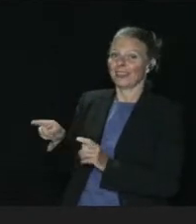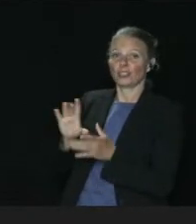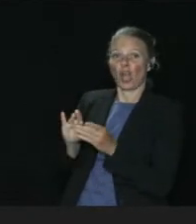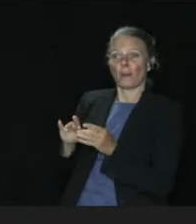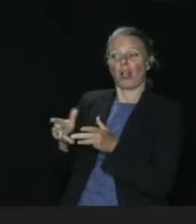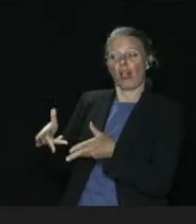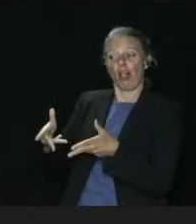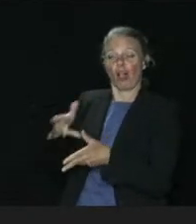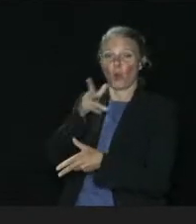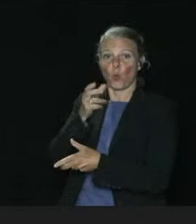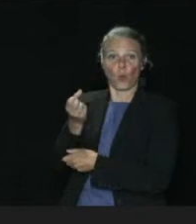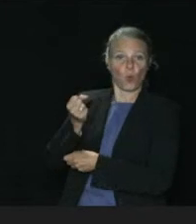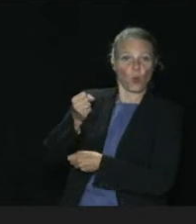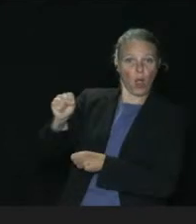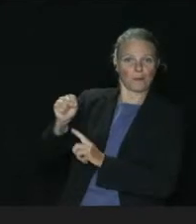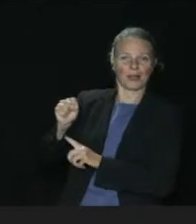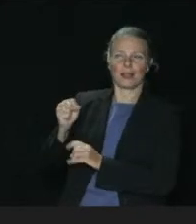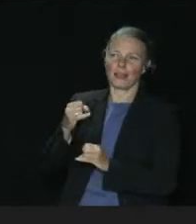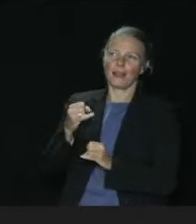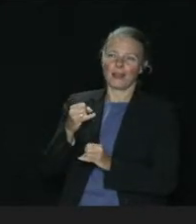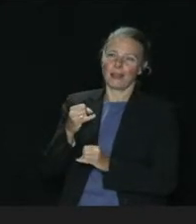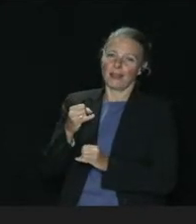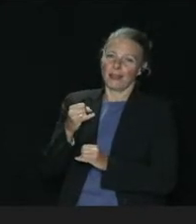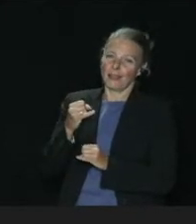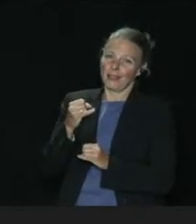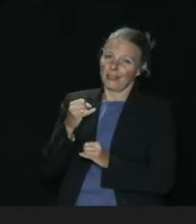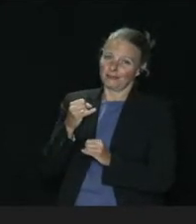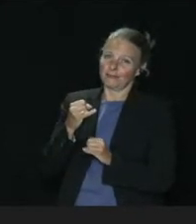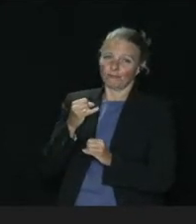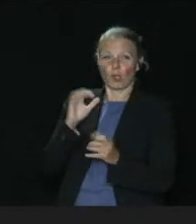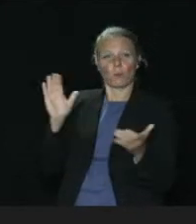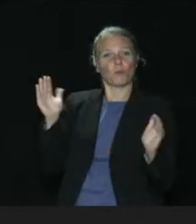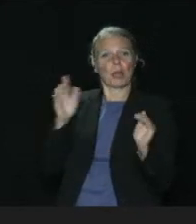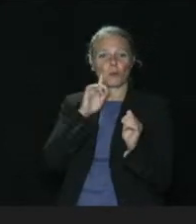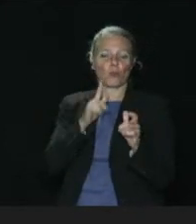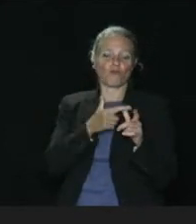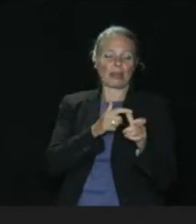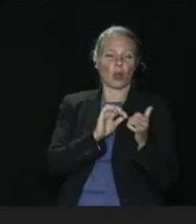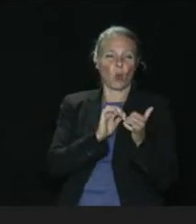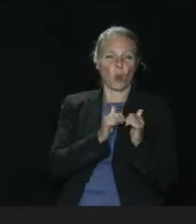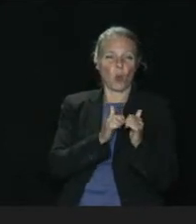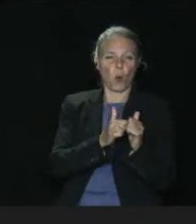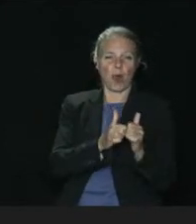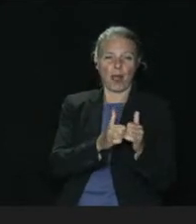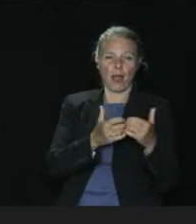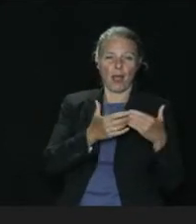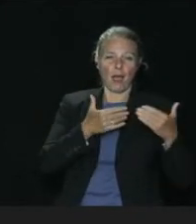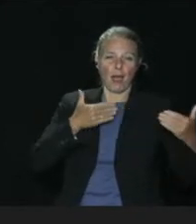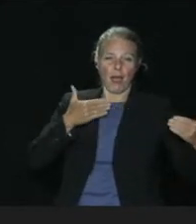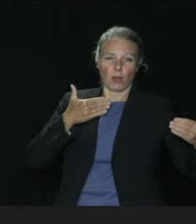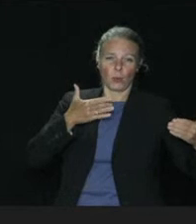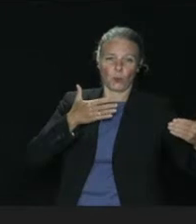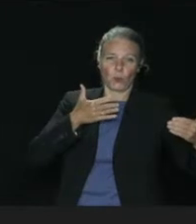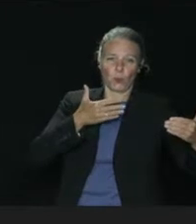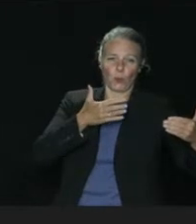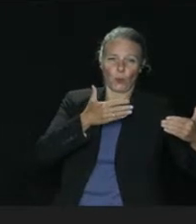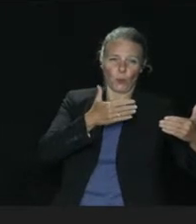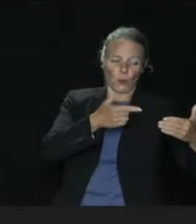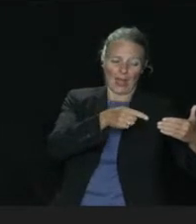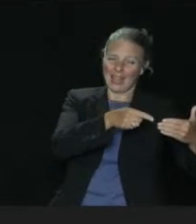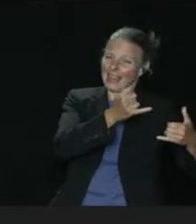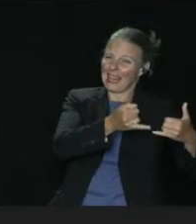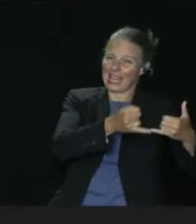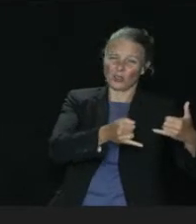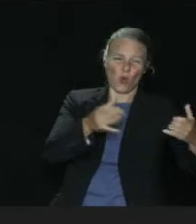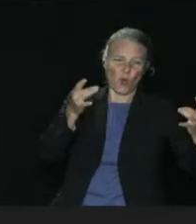if I've ran marathons before, the last 2 is horrible. If you've got to, just keep looking at that finishing line and trying as hard as you